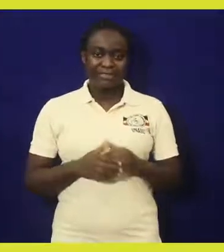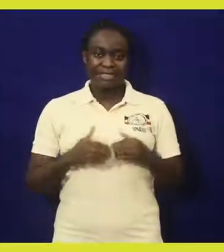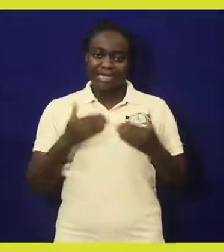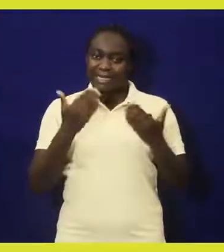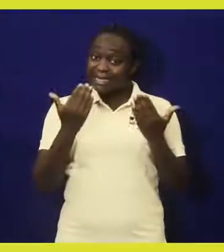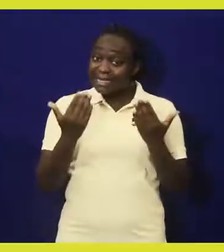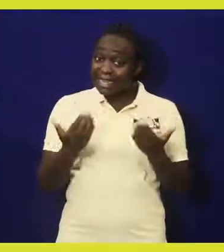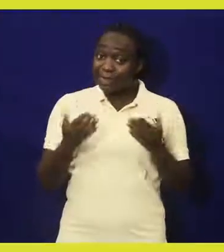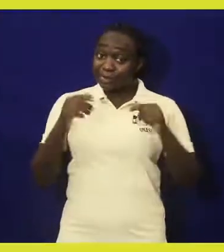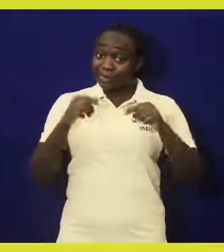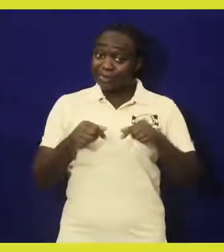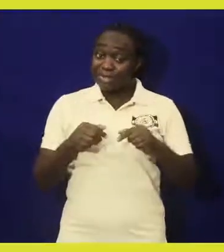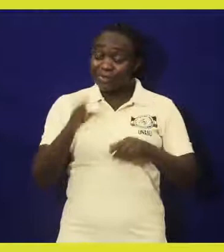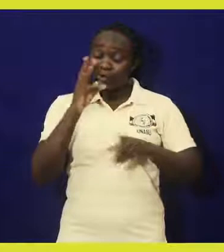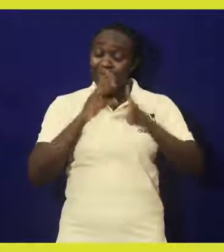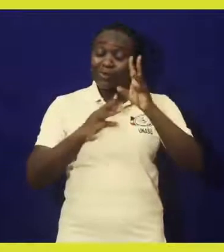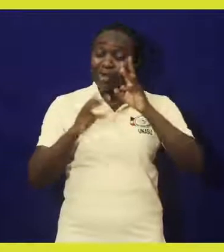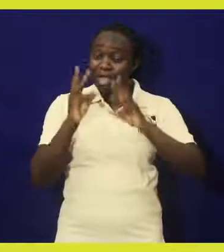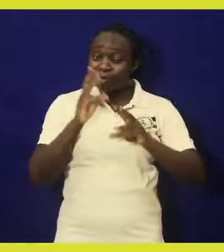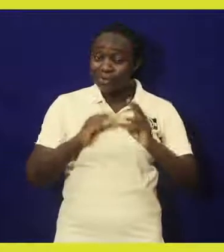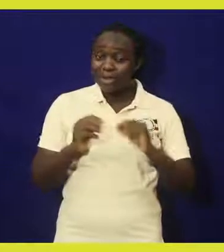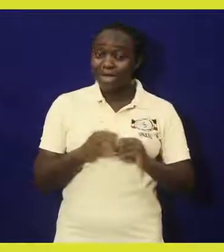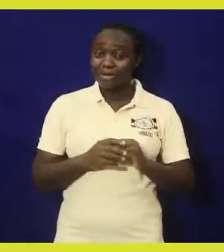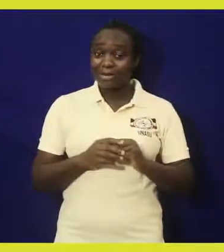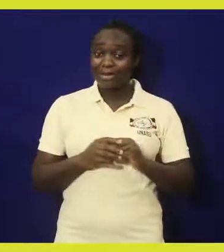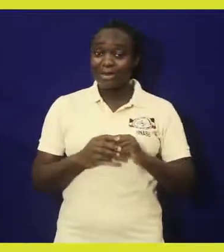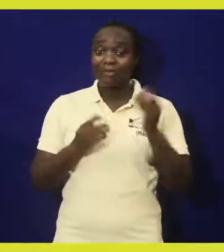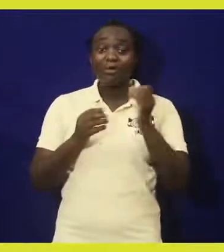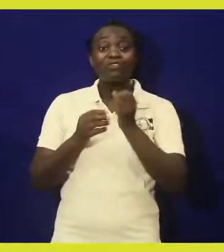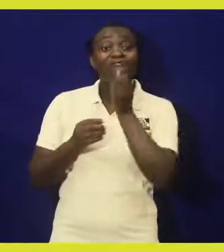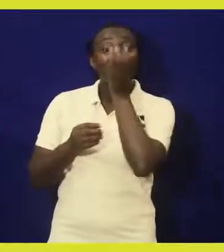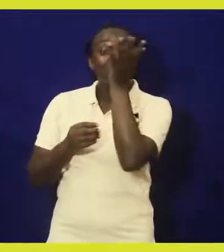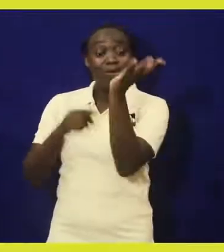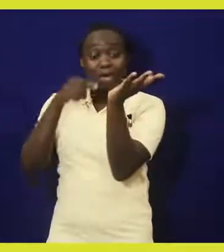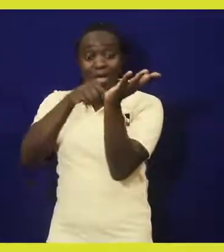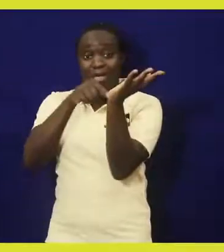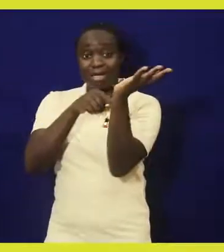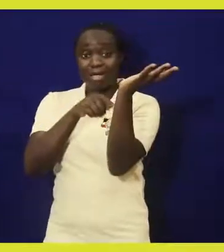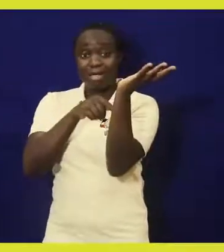to learn about the plant flower.